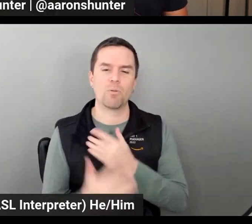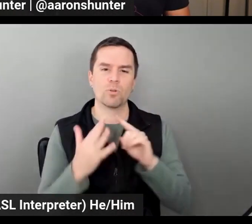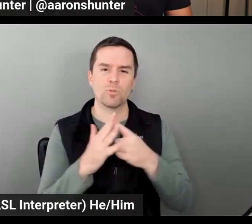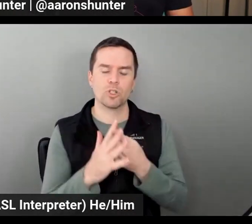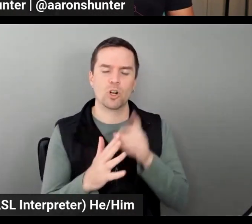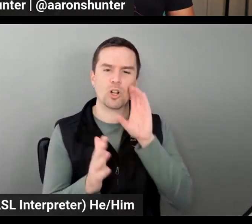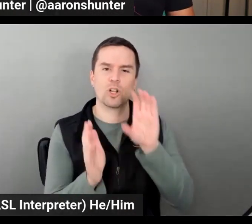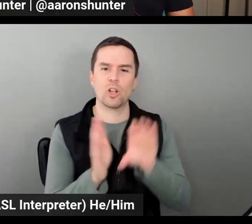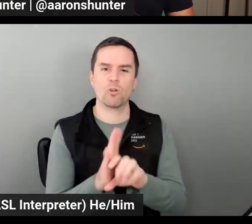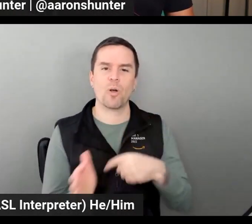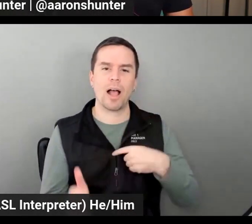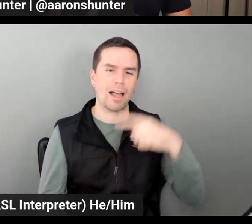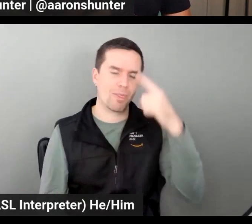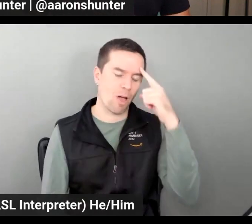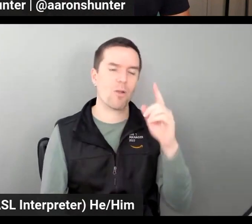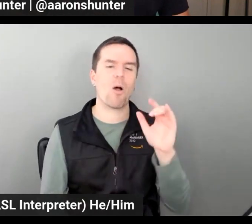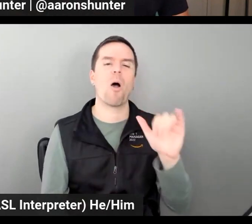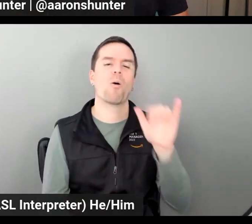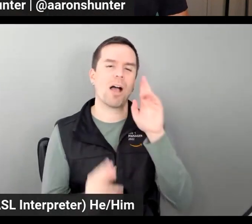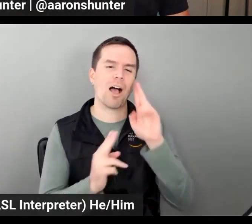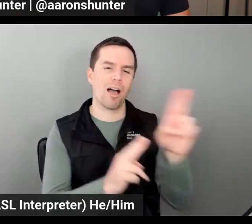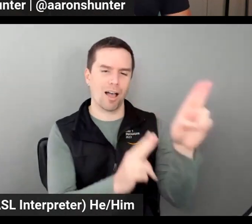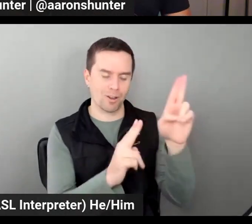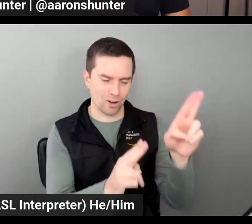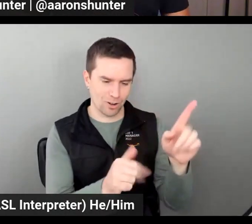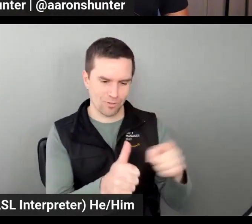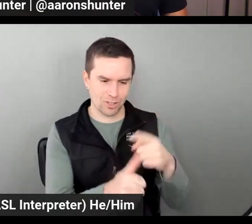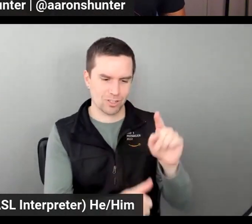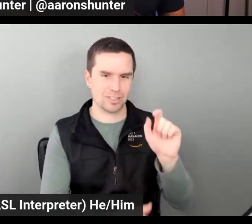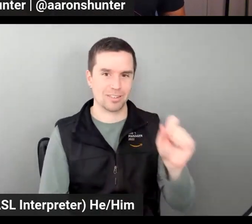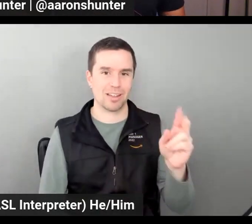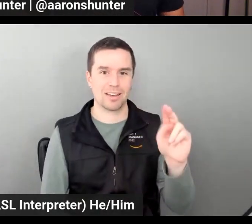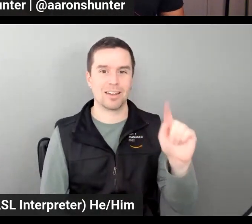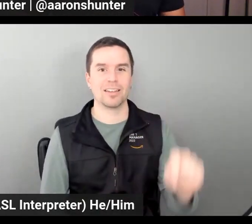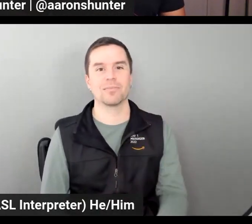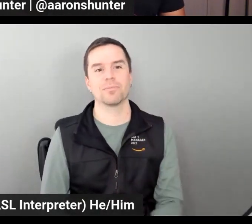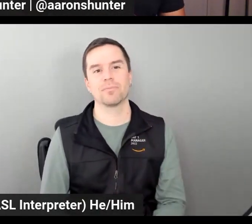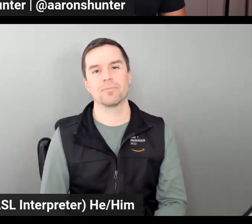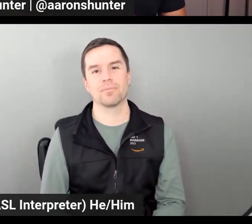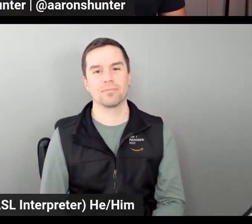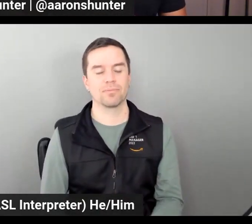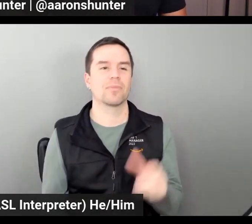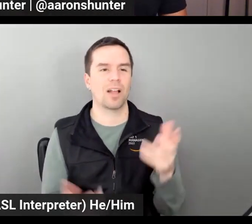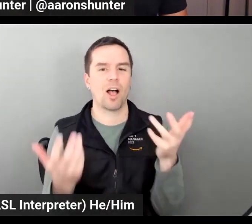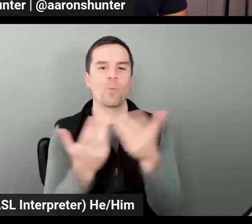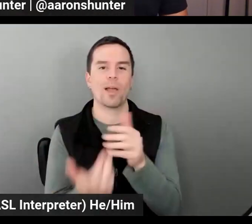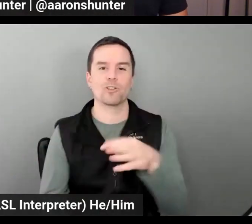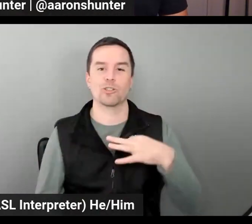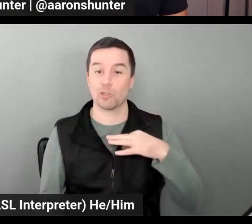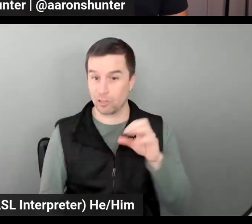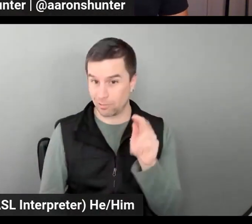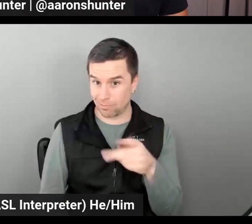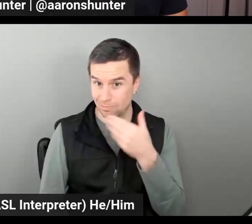you were doing that. I was like, come on, you know what? .NET. Here, I'll match your shirt, kinda. Okay, all right.